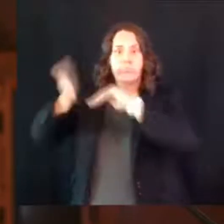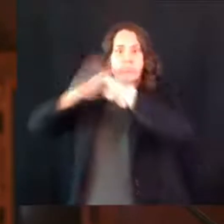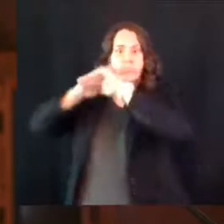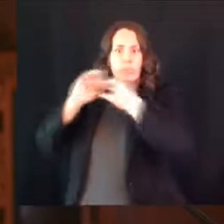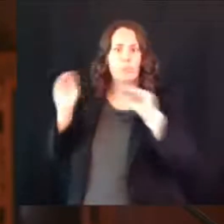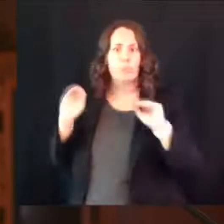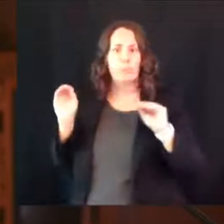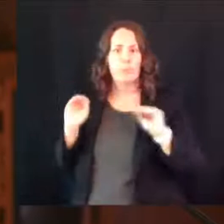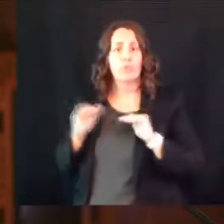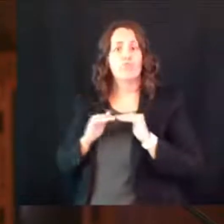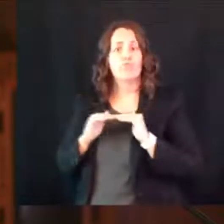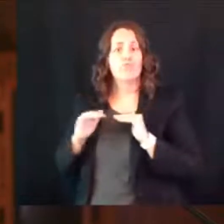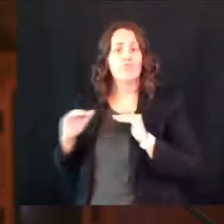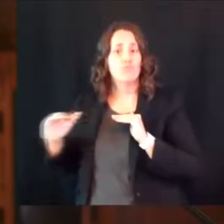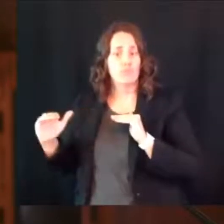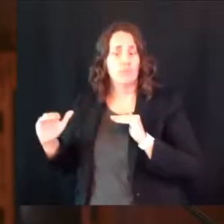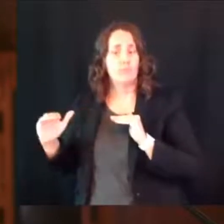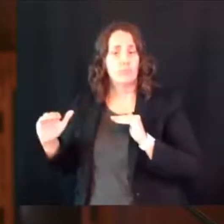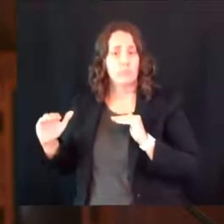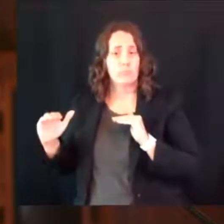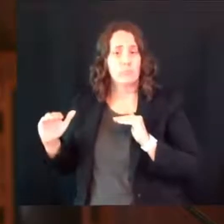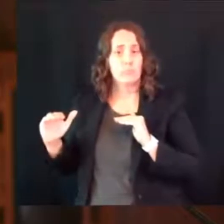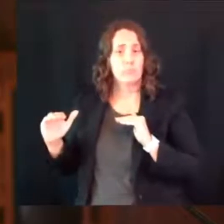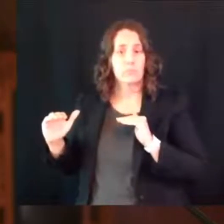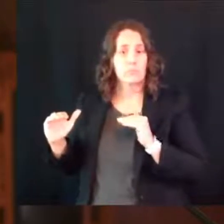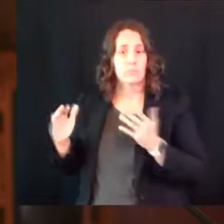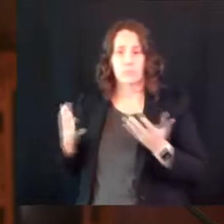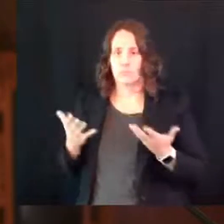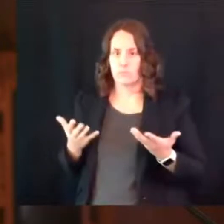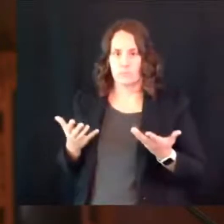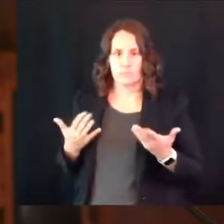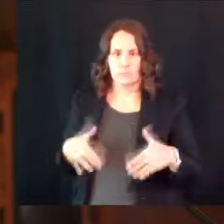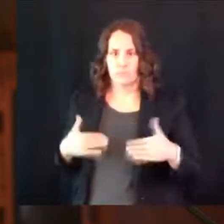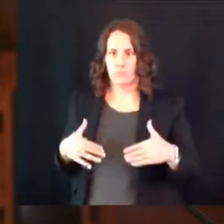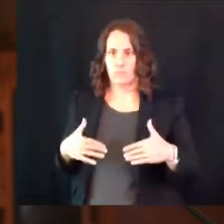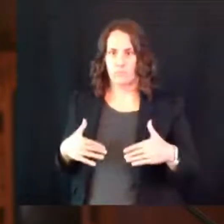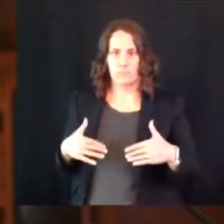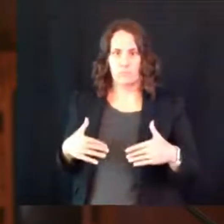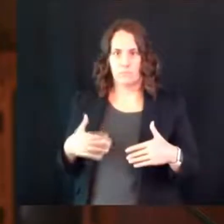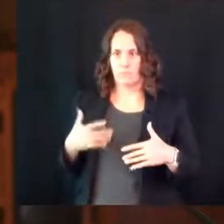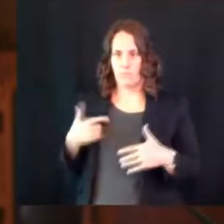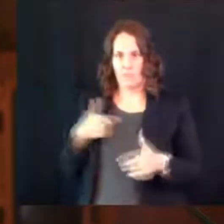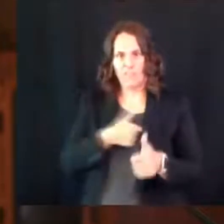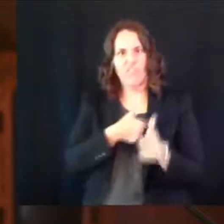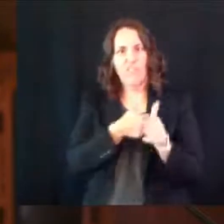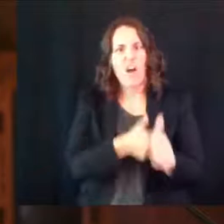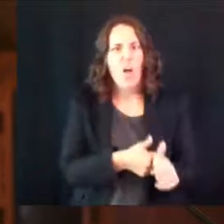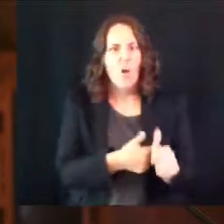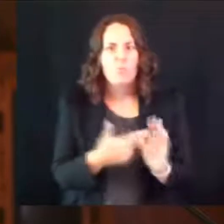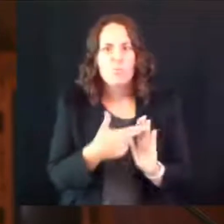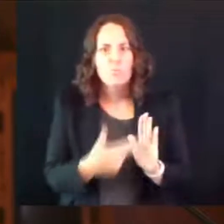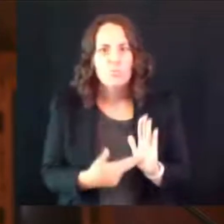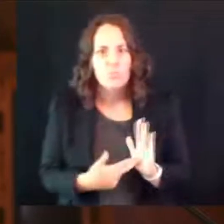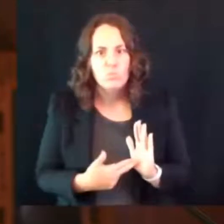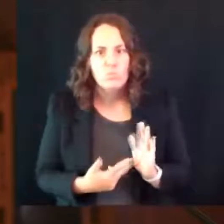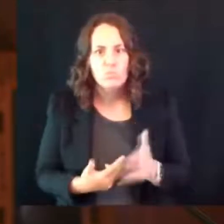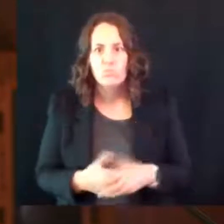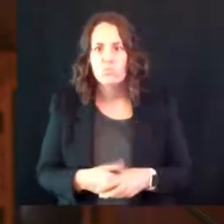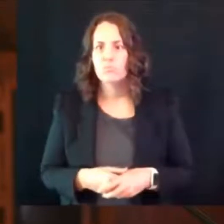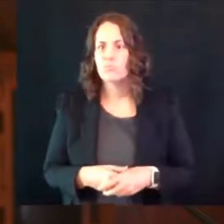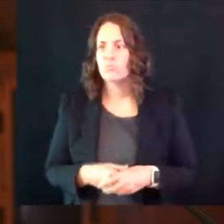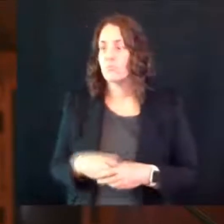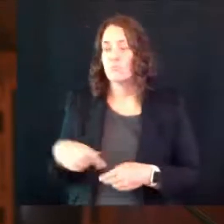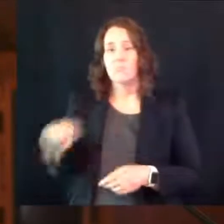vigilant about sticking to our essential errands, once a week, groceries, the pharmacy, the things that you needed